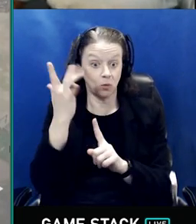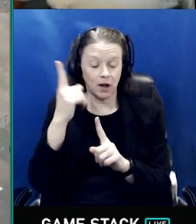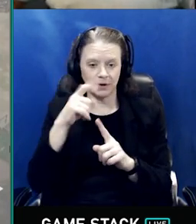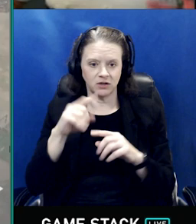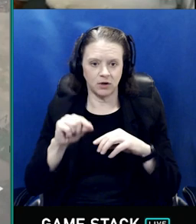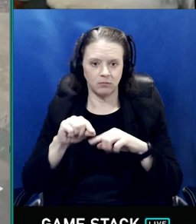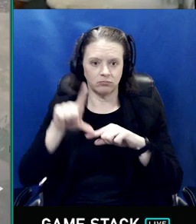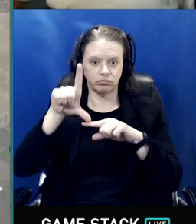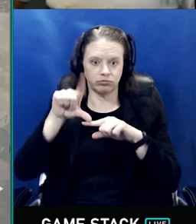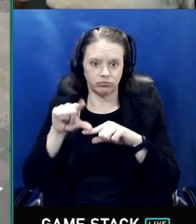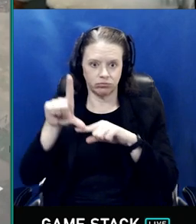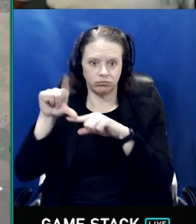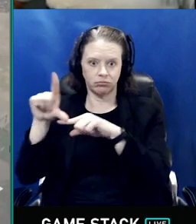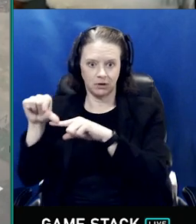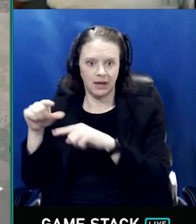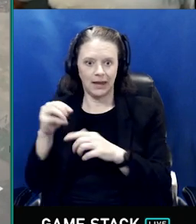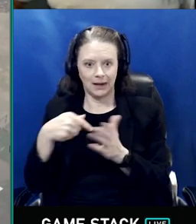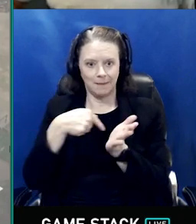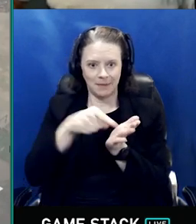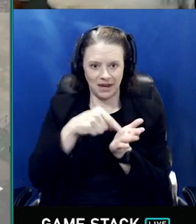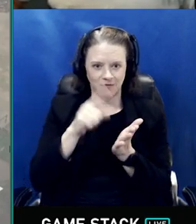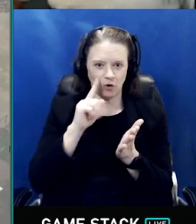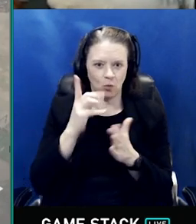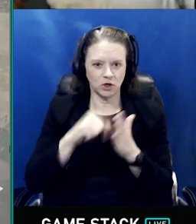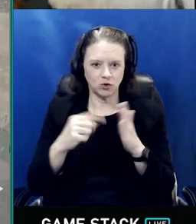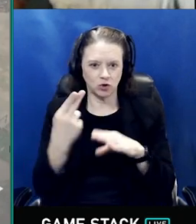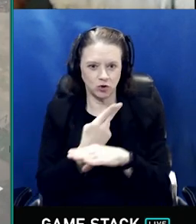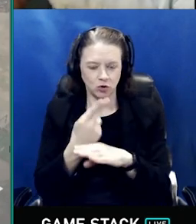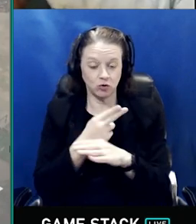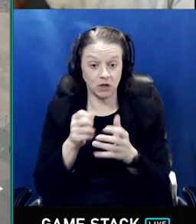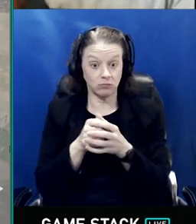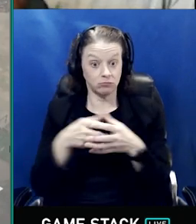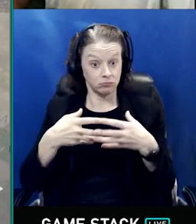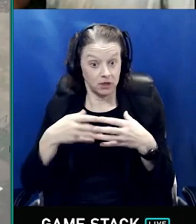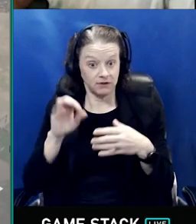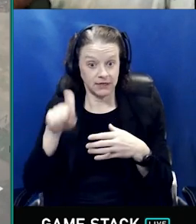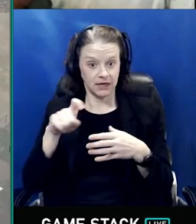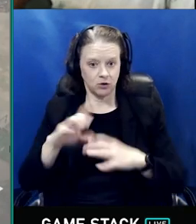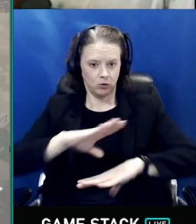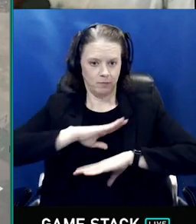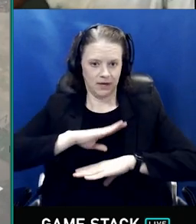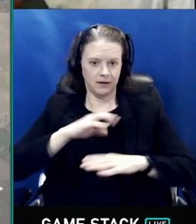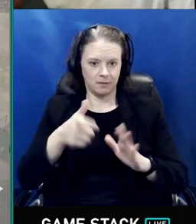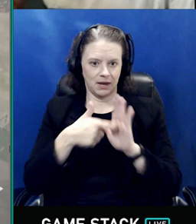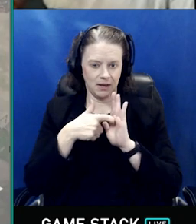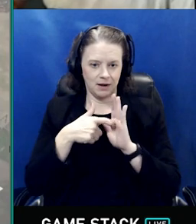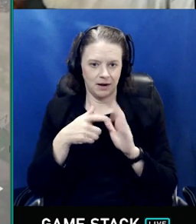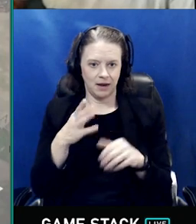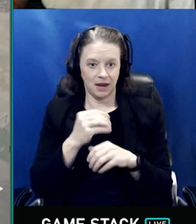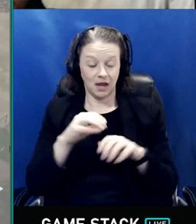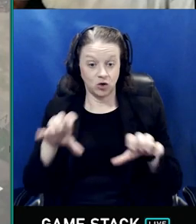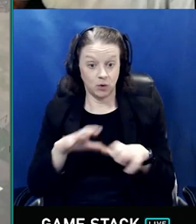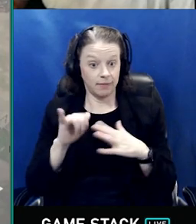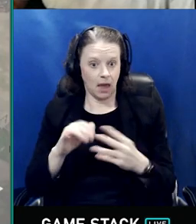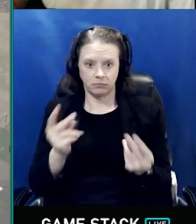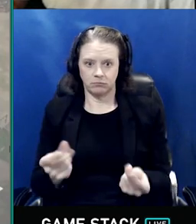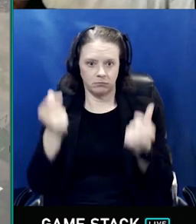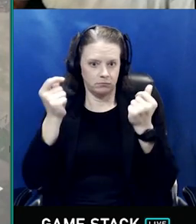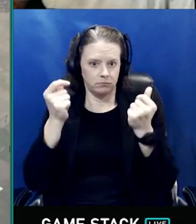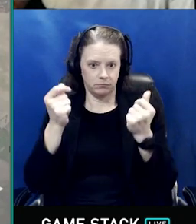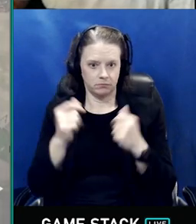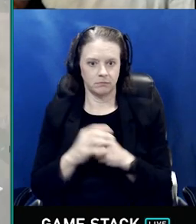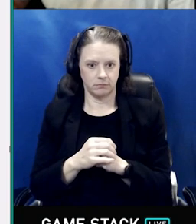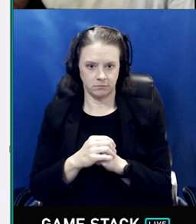for just what you use and scaling up as needed to meet demand and doing scaling instantaneously as well.